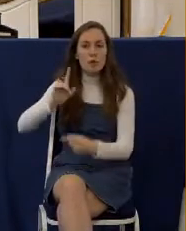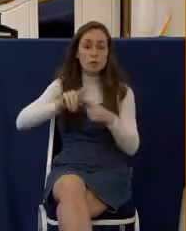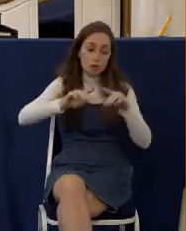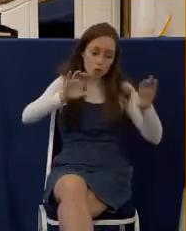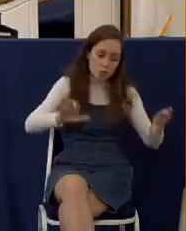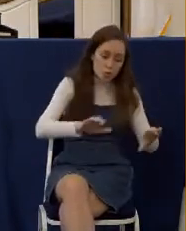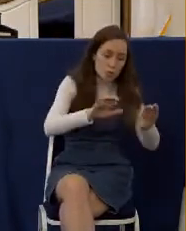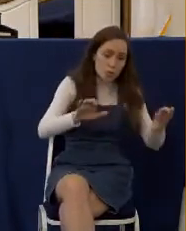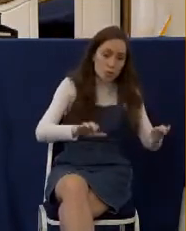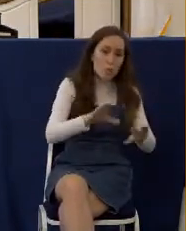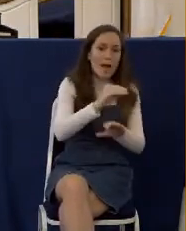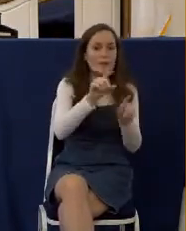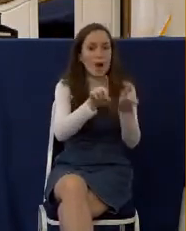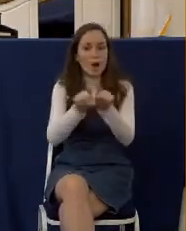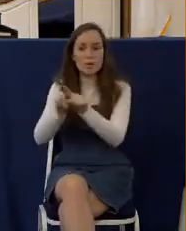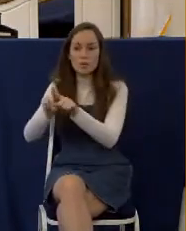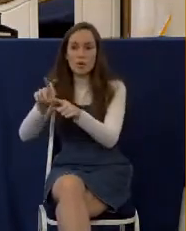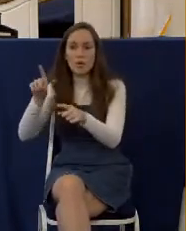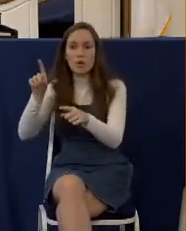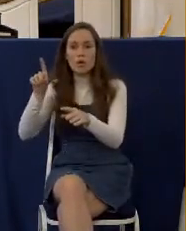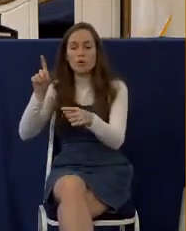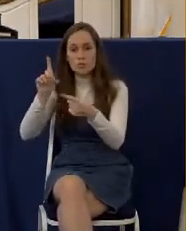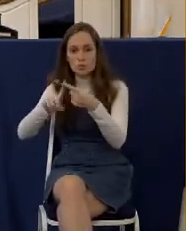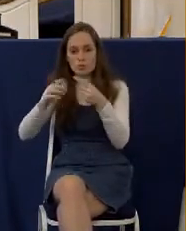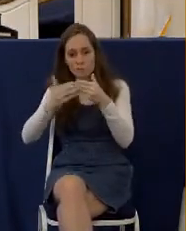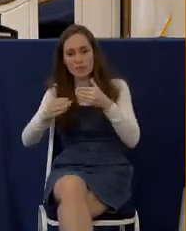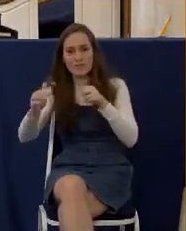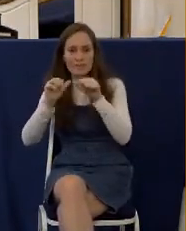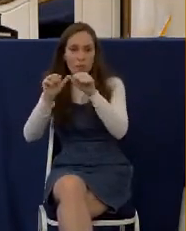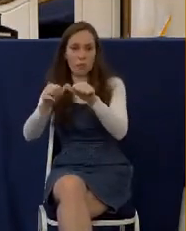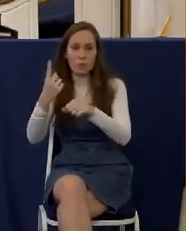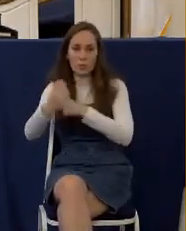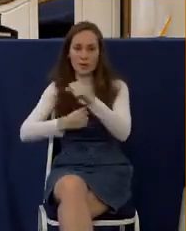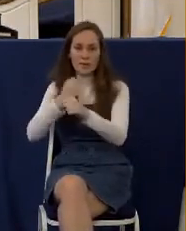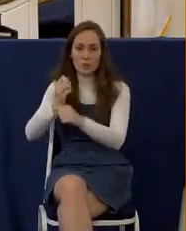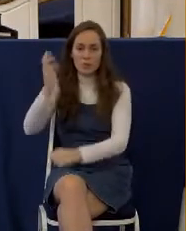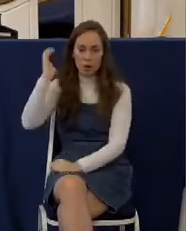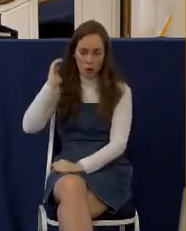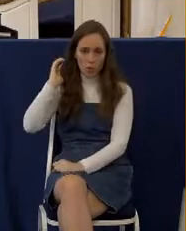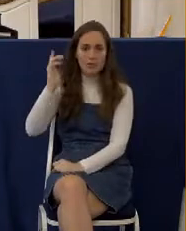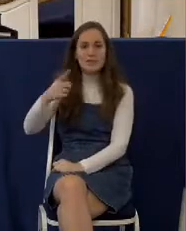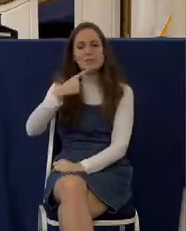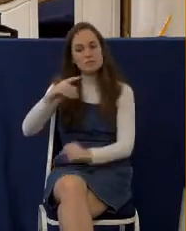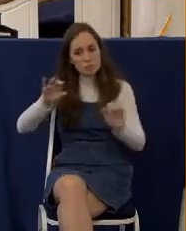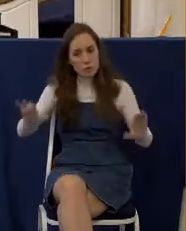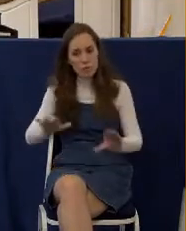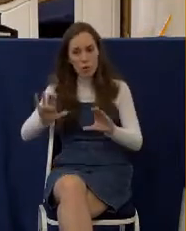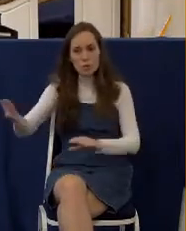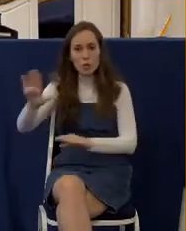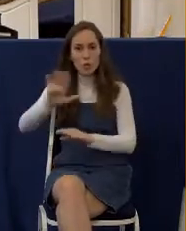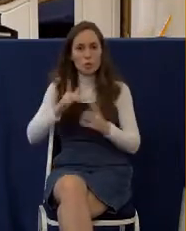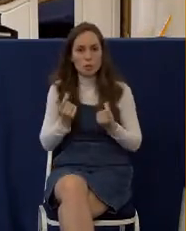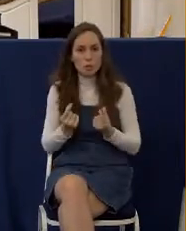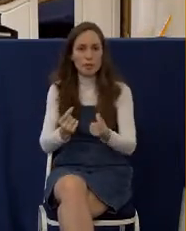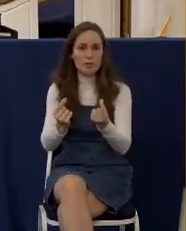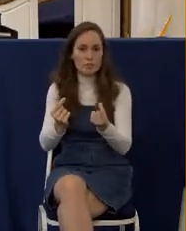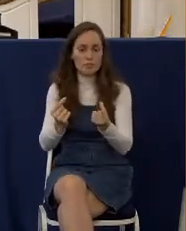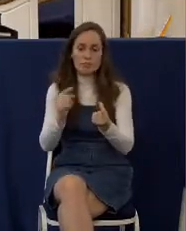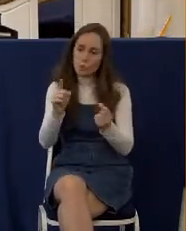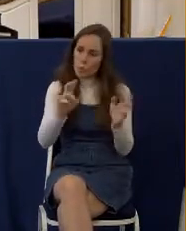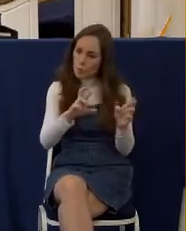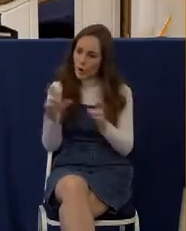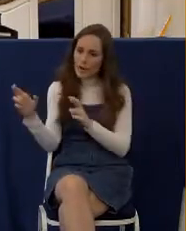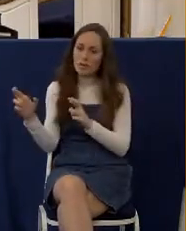be forward a year ago. Verse 11, now therefore perform the doing of it. For there was a readiness to